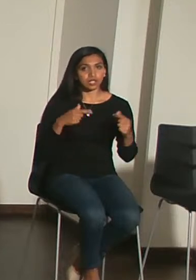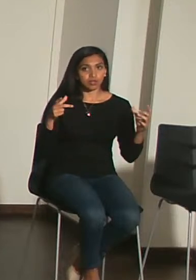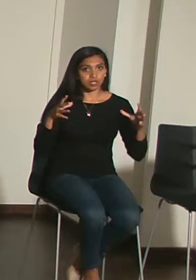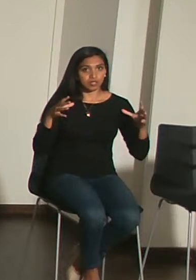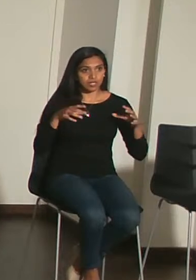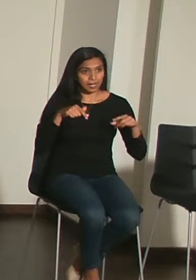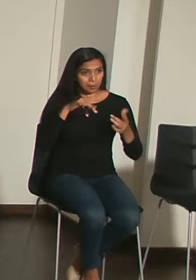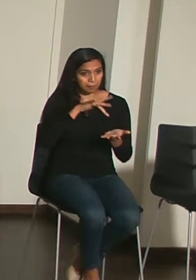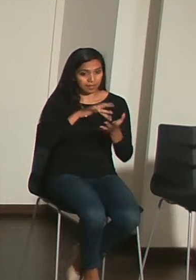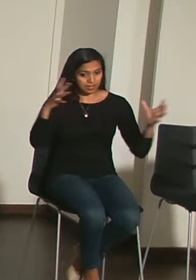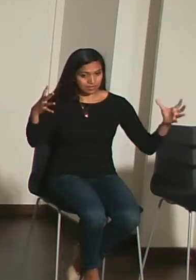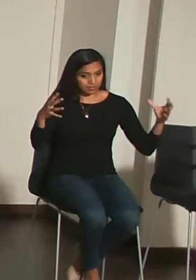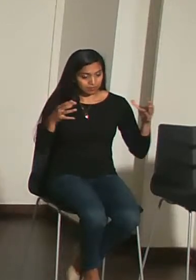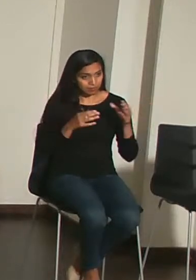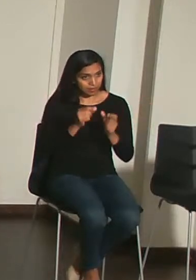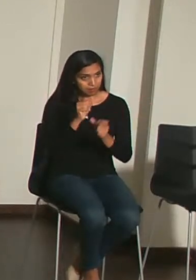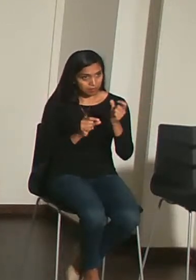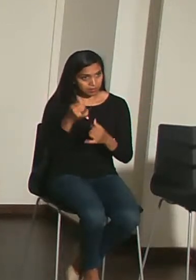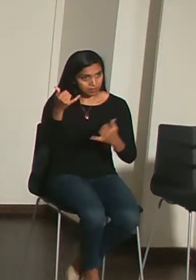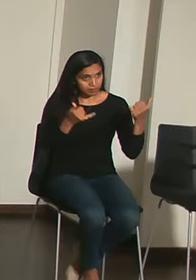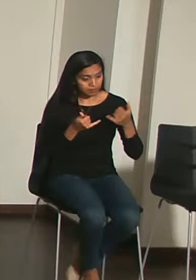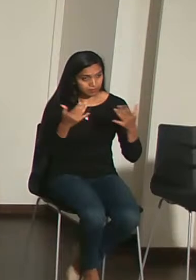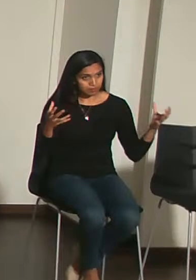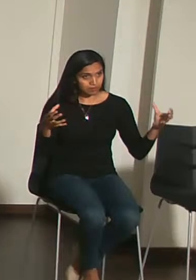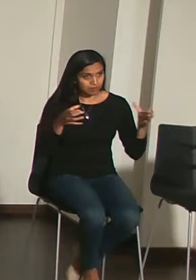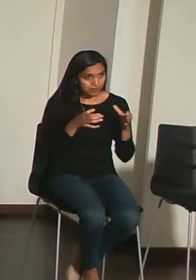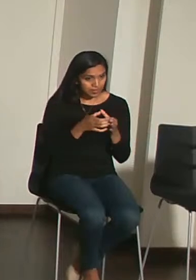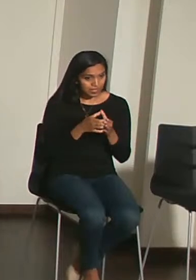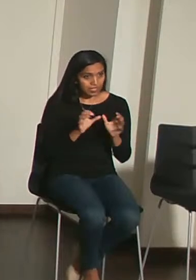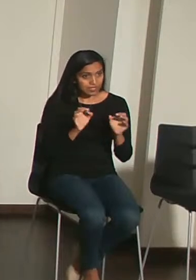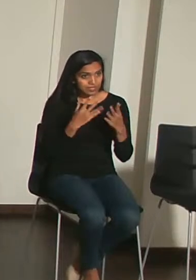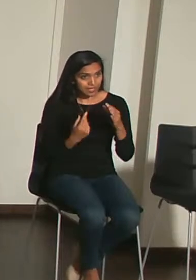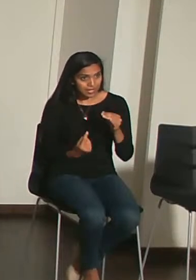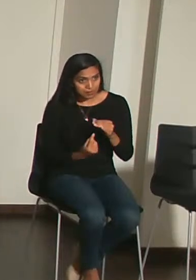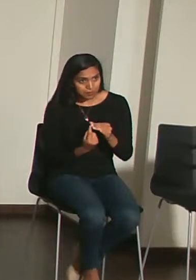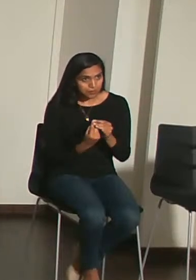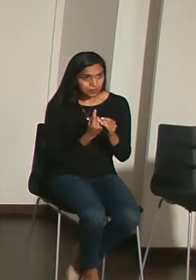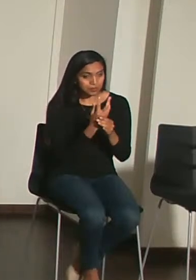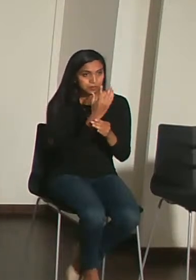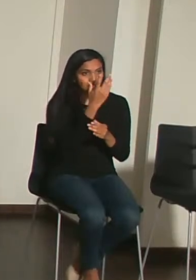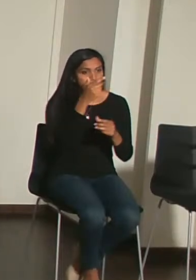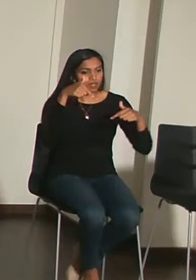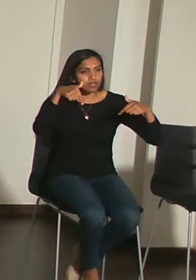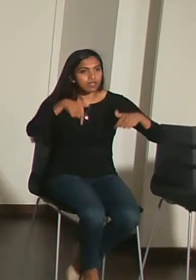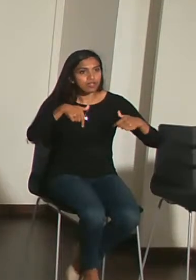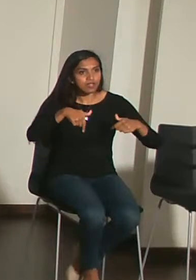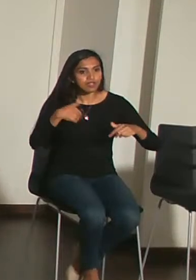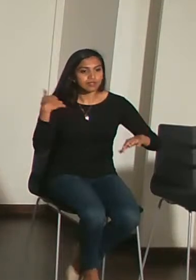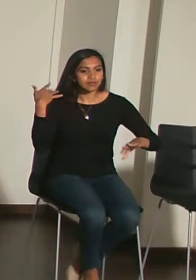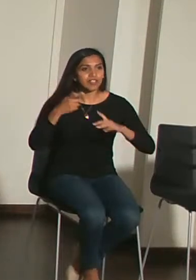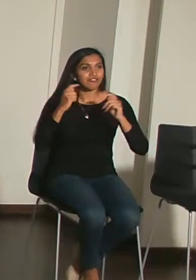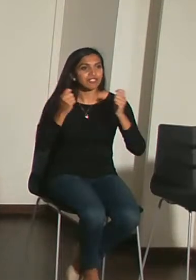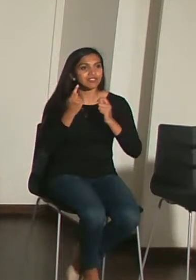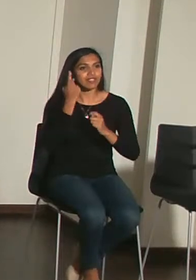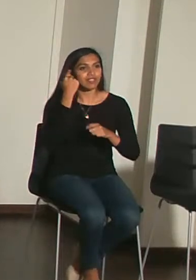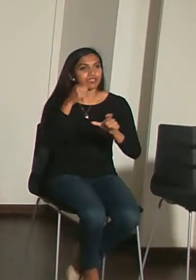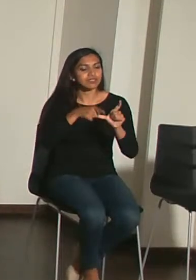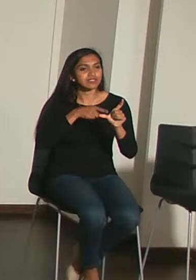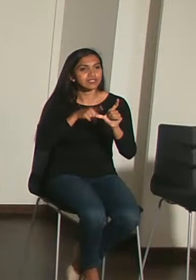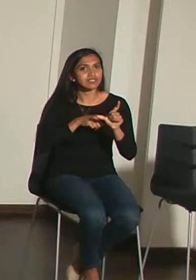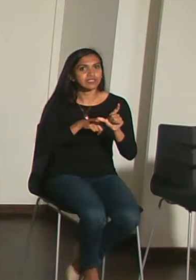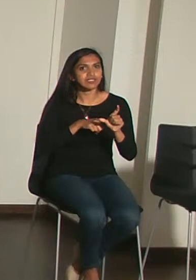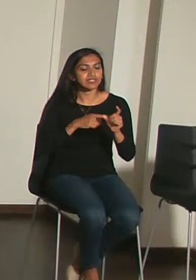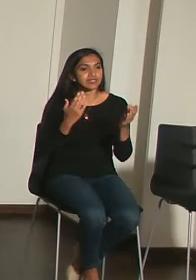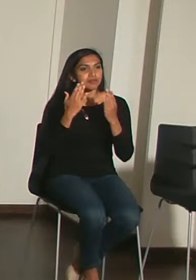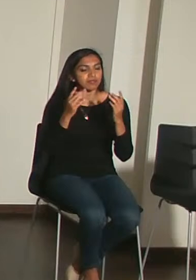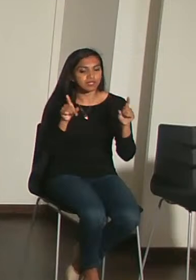was totally anti the model which we planned it to be for this Renfree Arts Festival last year, it was where each